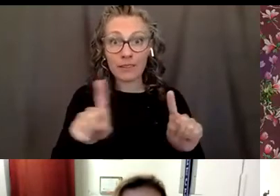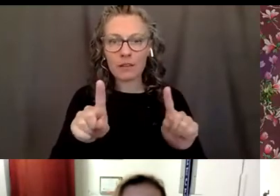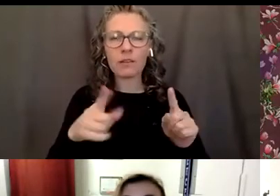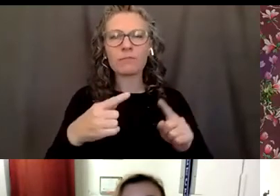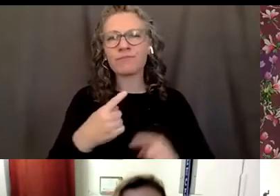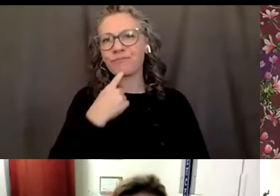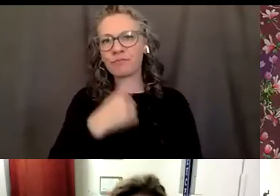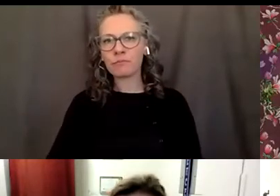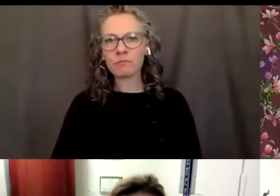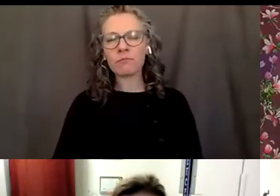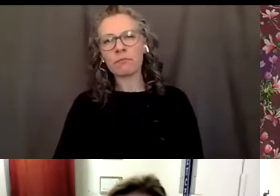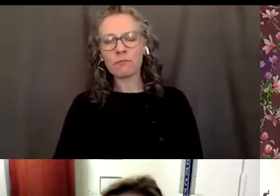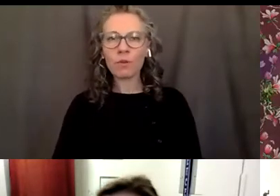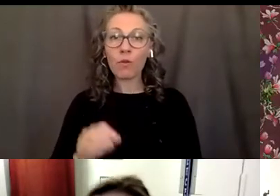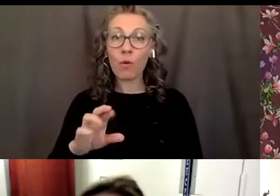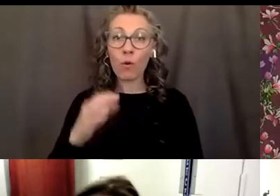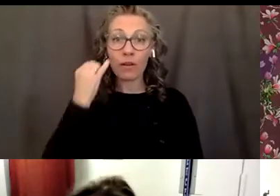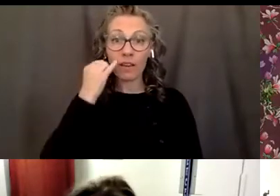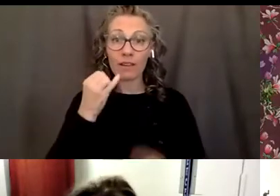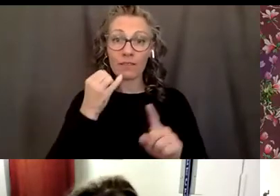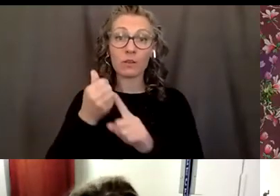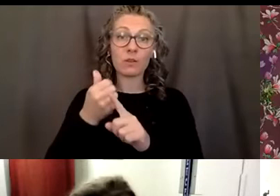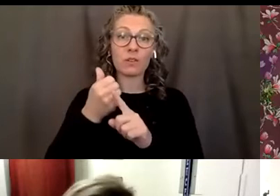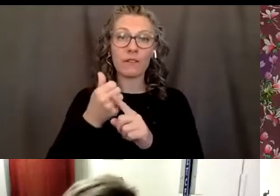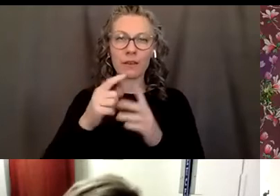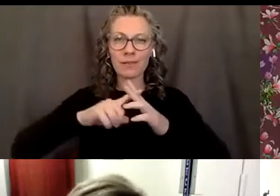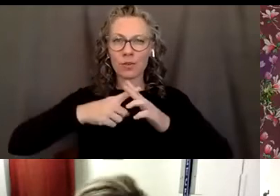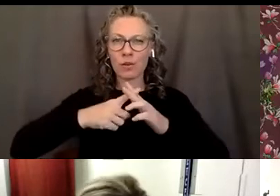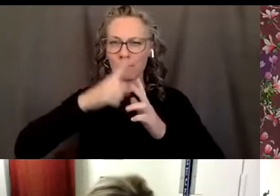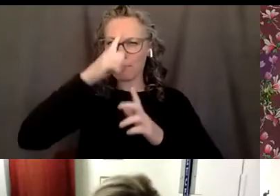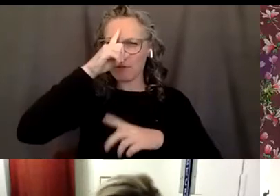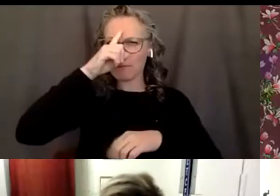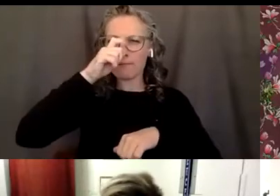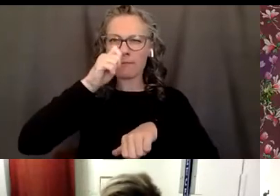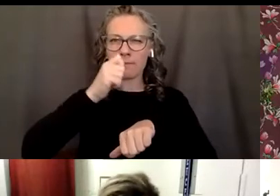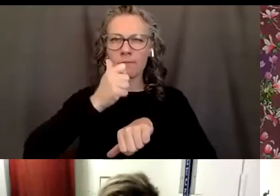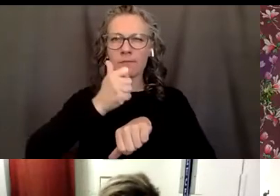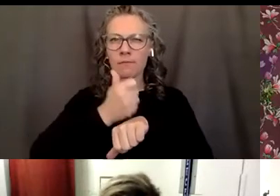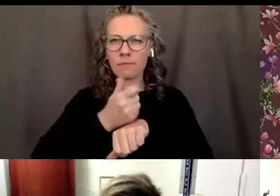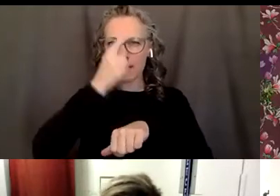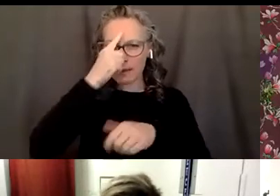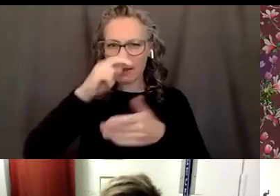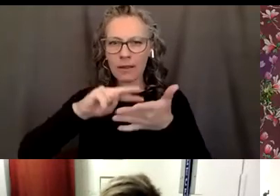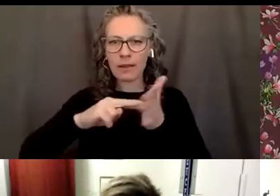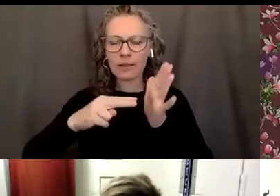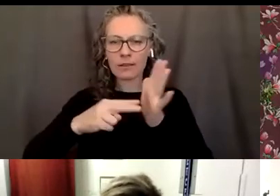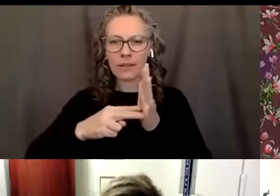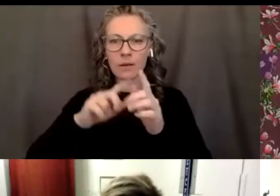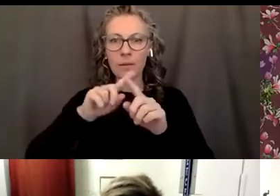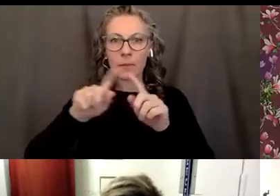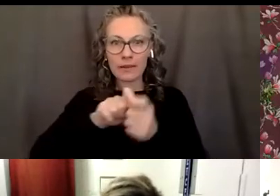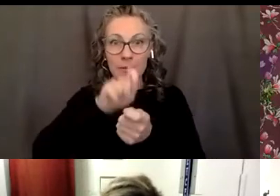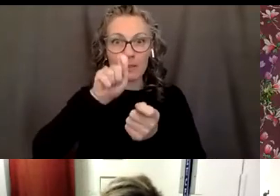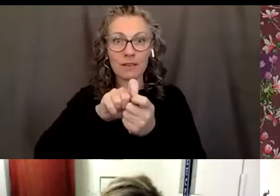disappointment. Or even when you start to set an intention, if it's very specific and you immediately have an ego attachment to